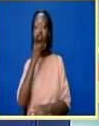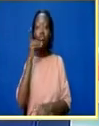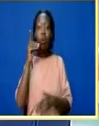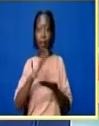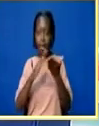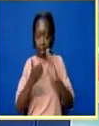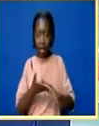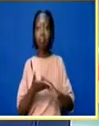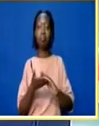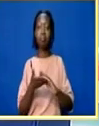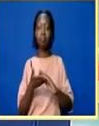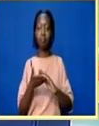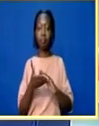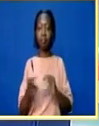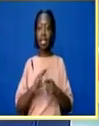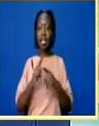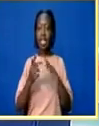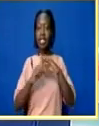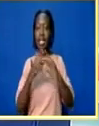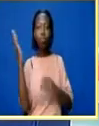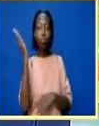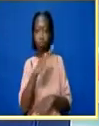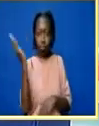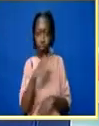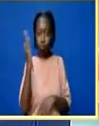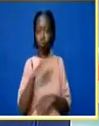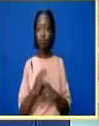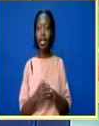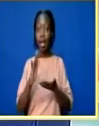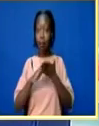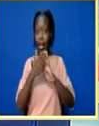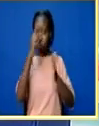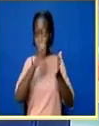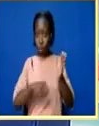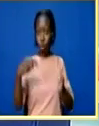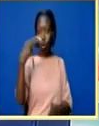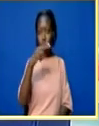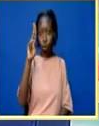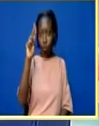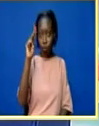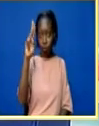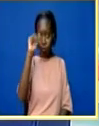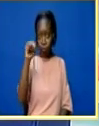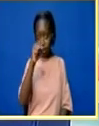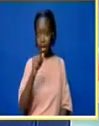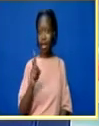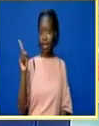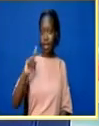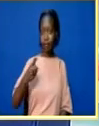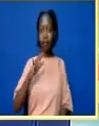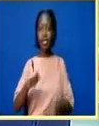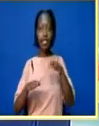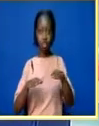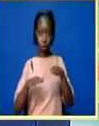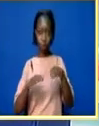just dries up and starts decays. To decay. Okay. It becomes humus. So that is the first stage. That is the first